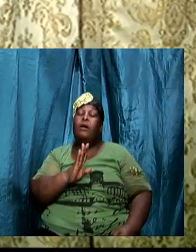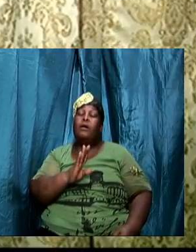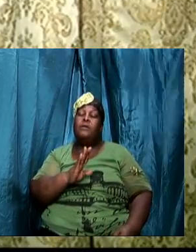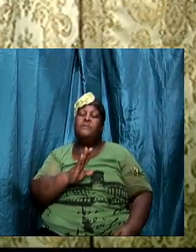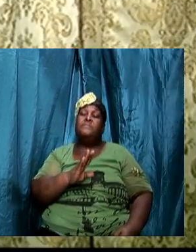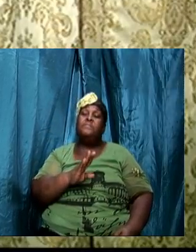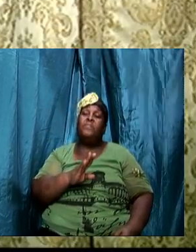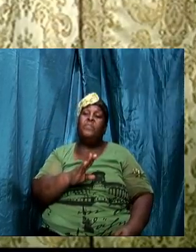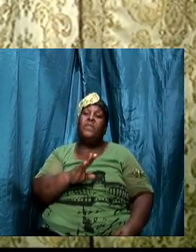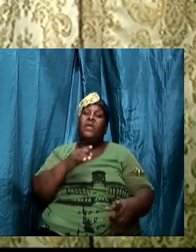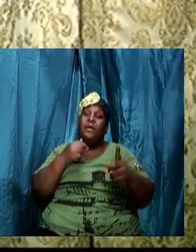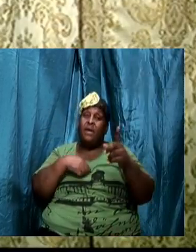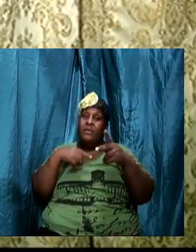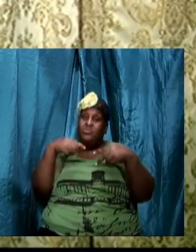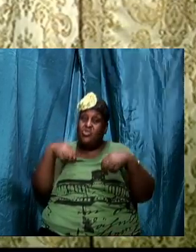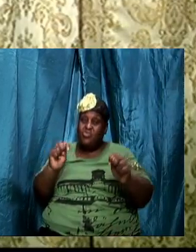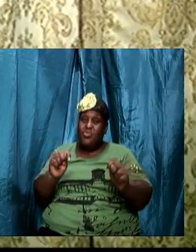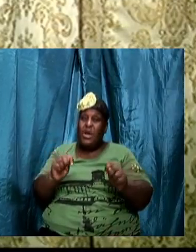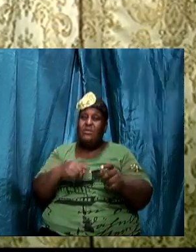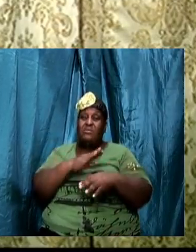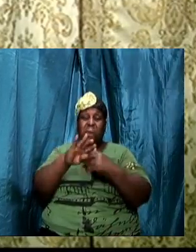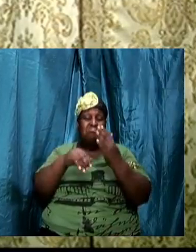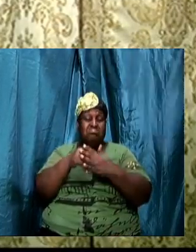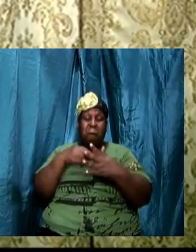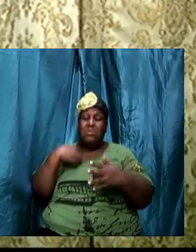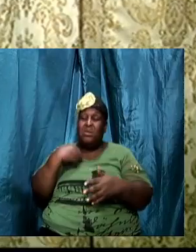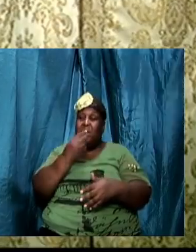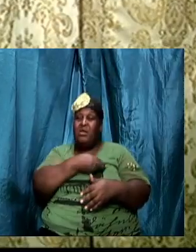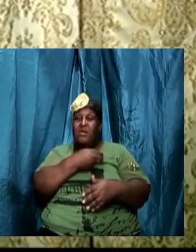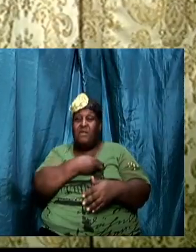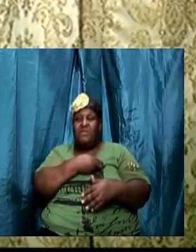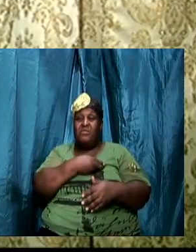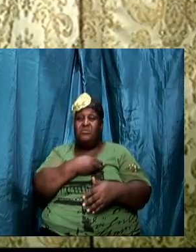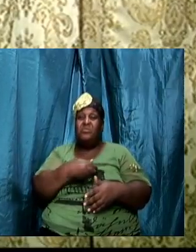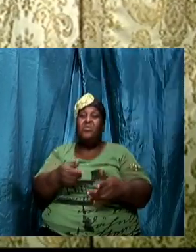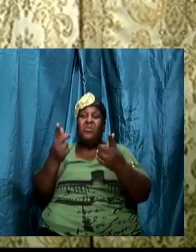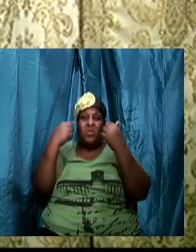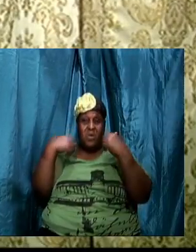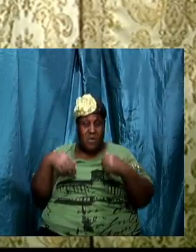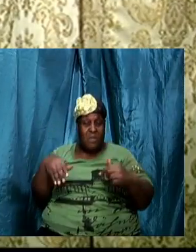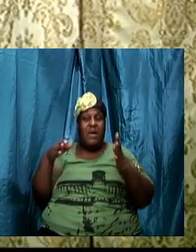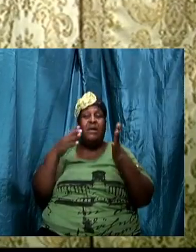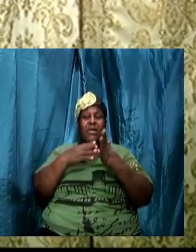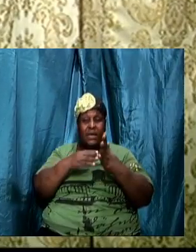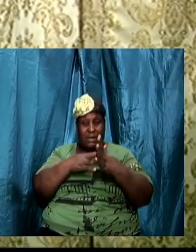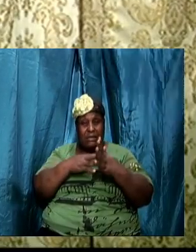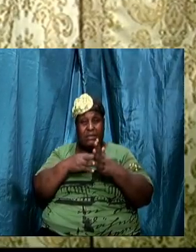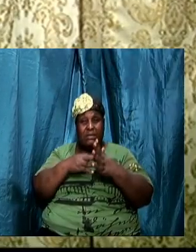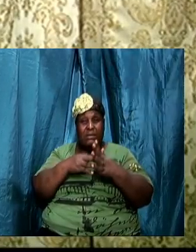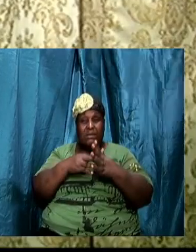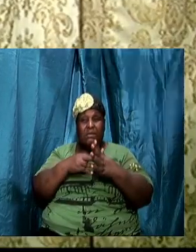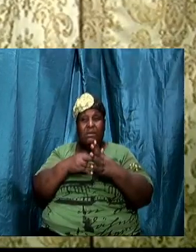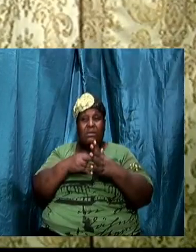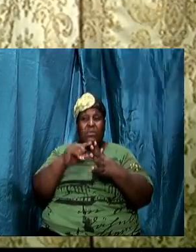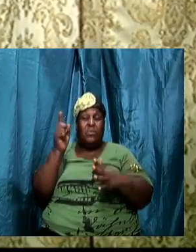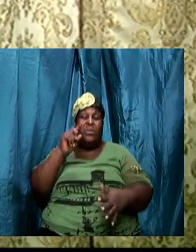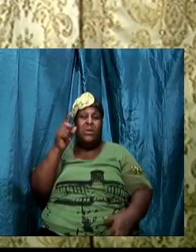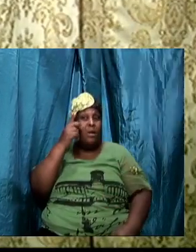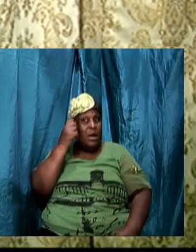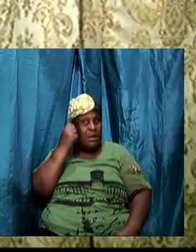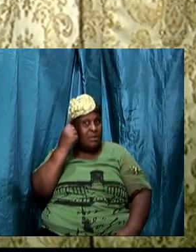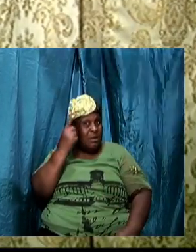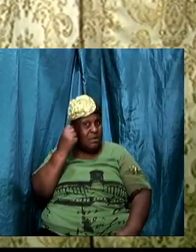So I am trying to get all of us back to a place where we understand